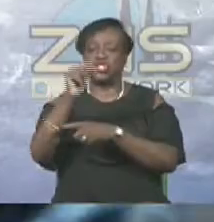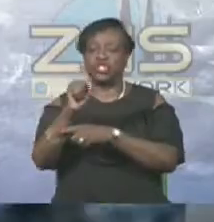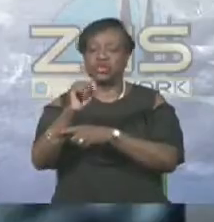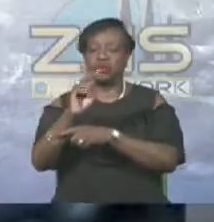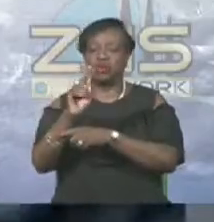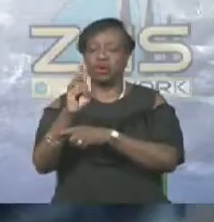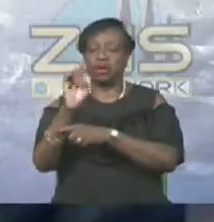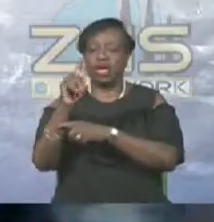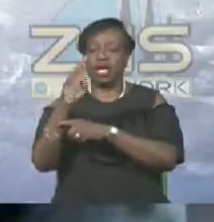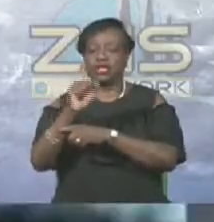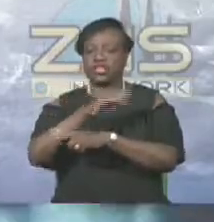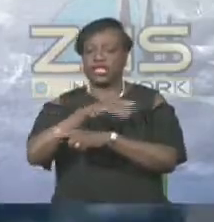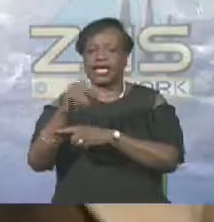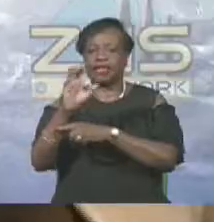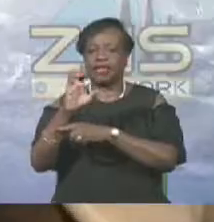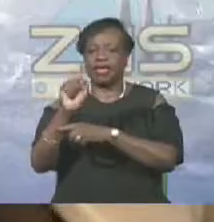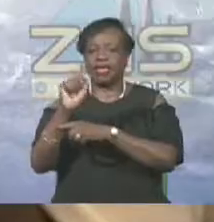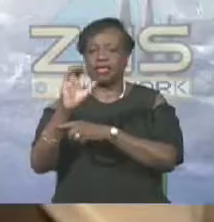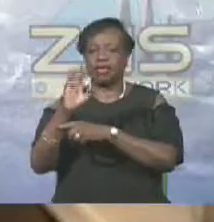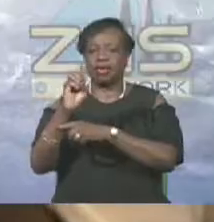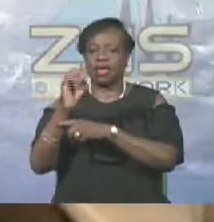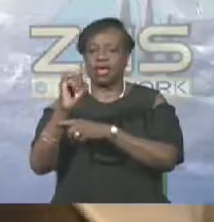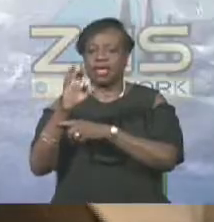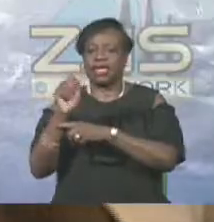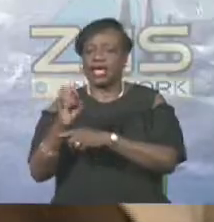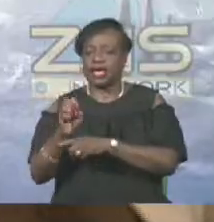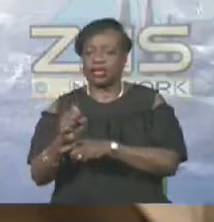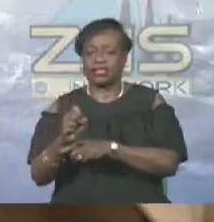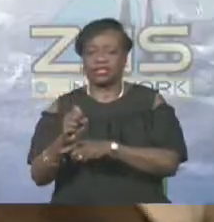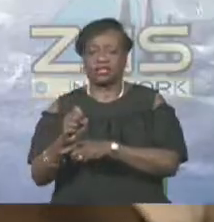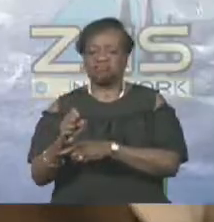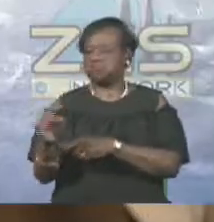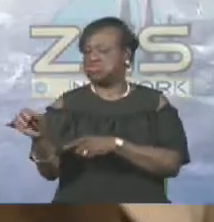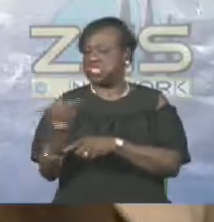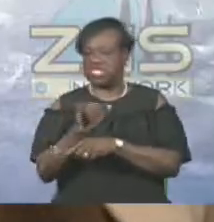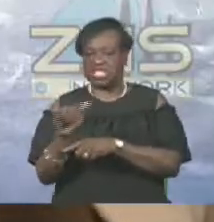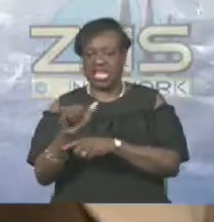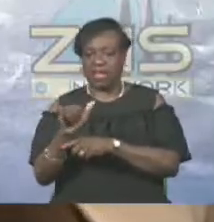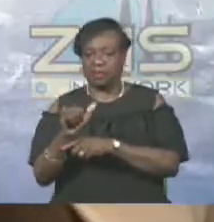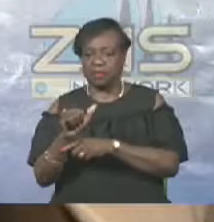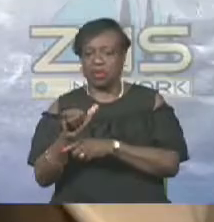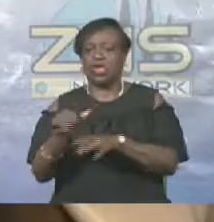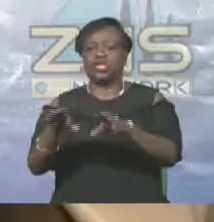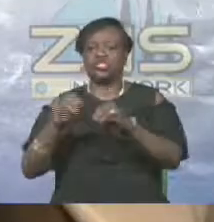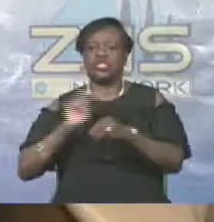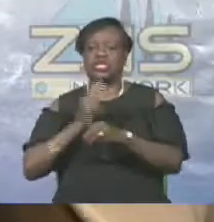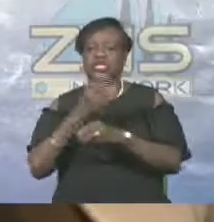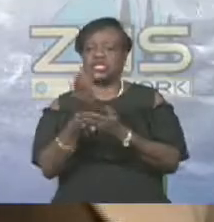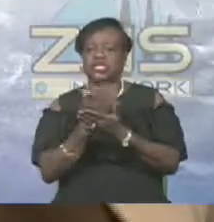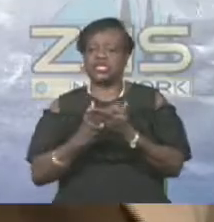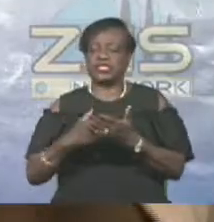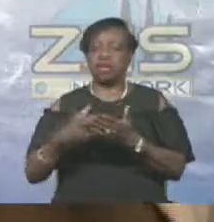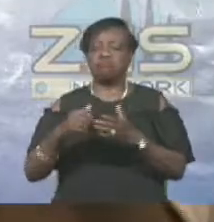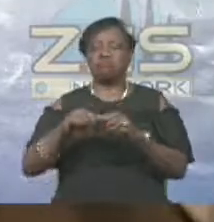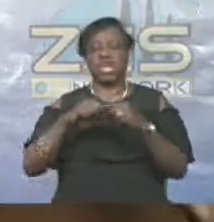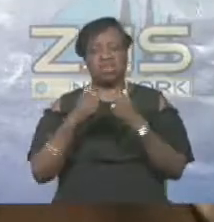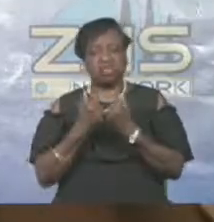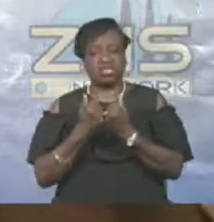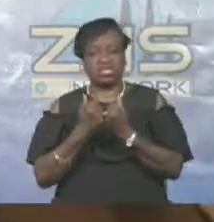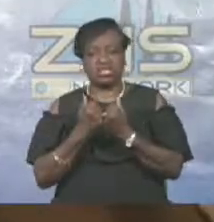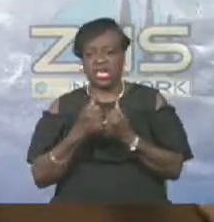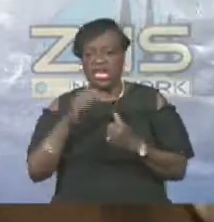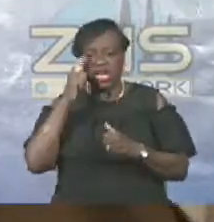level of destruction is unbelievable in every sense of the word. They took us to some areas that we look like when you have a matchbox and you